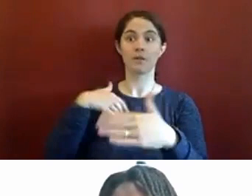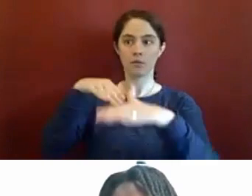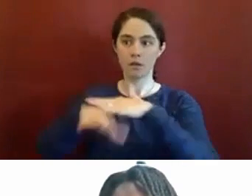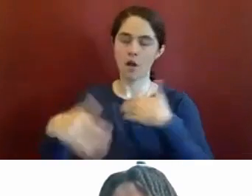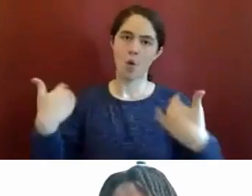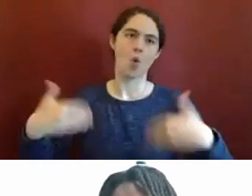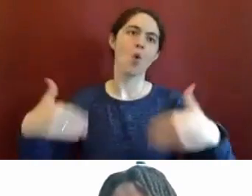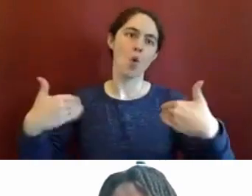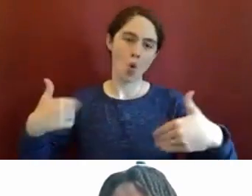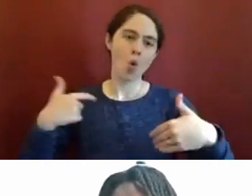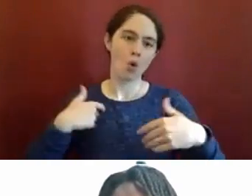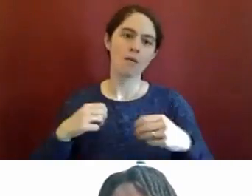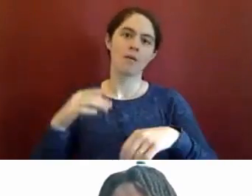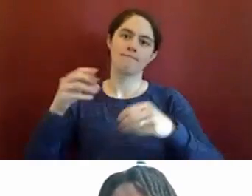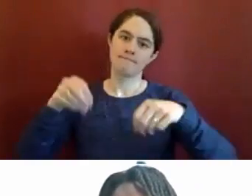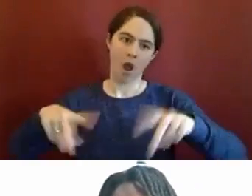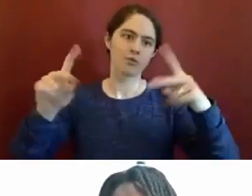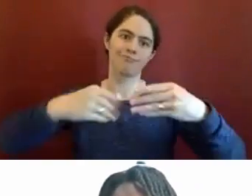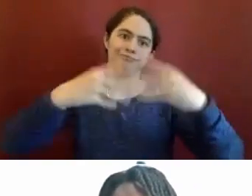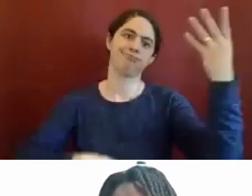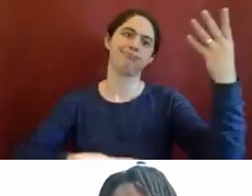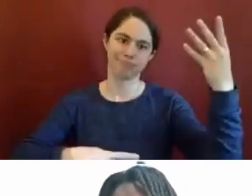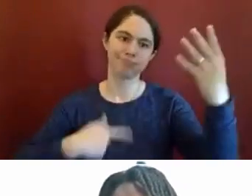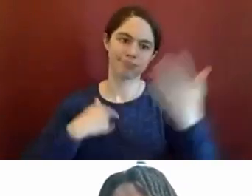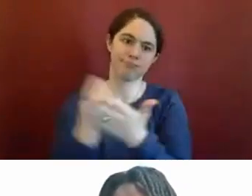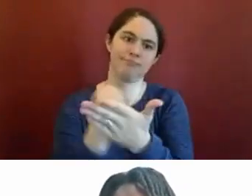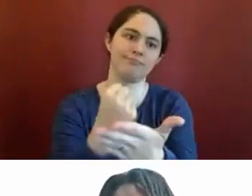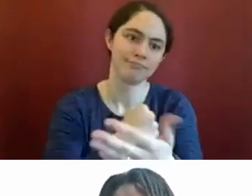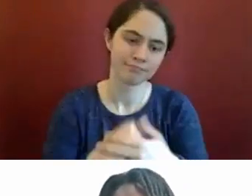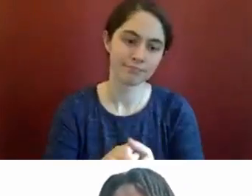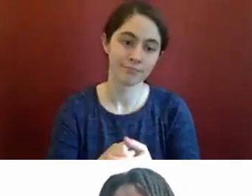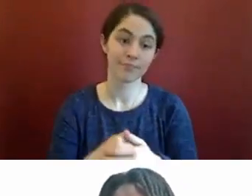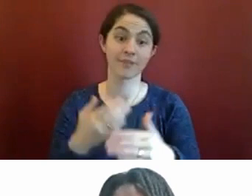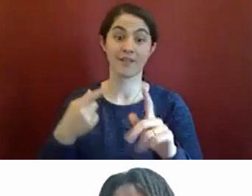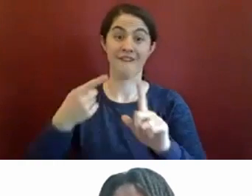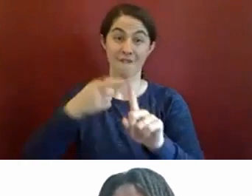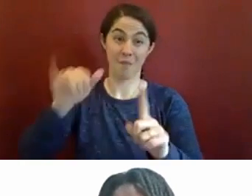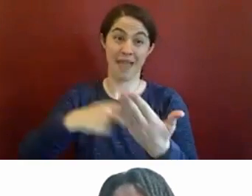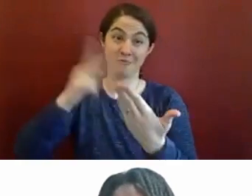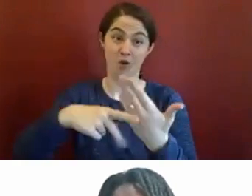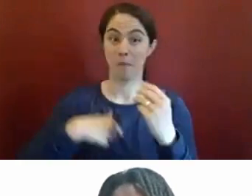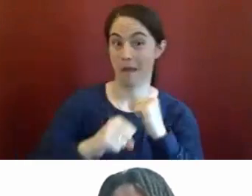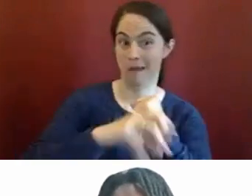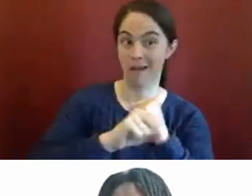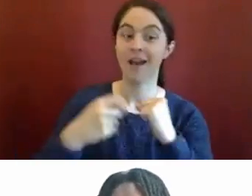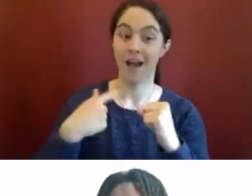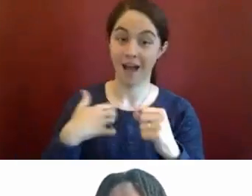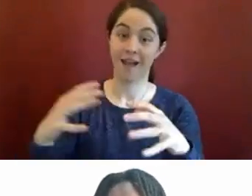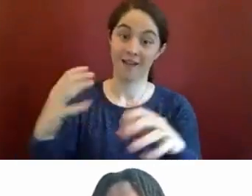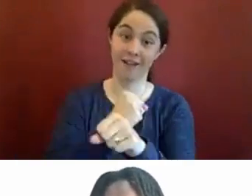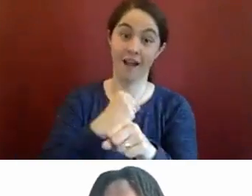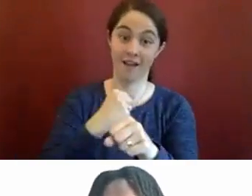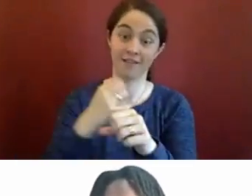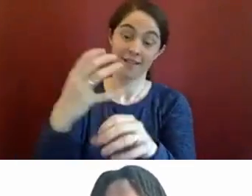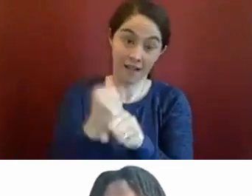And then now that I am, I actually got a full ride from that program, just want to say that. And then now that I'm in